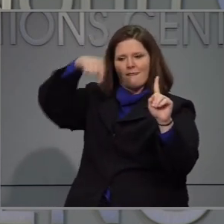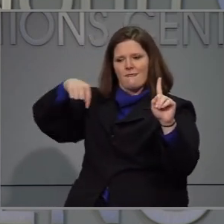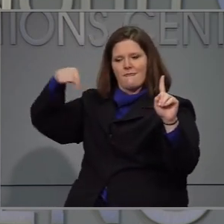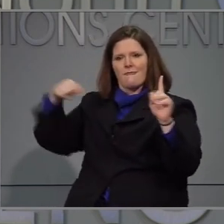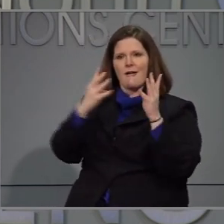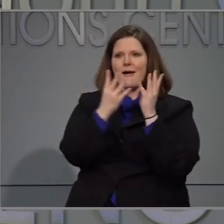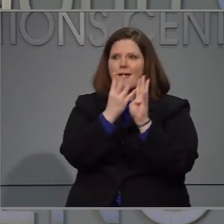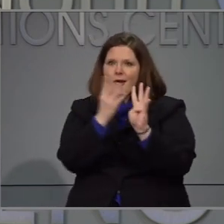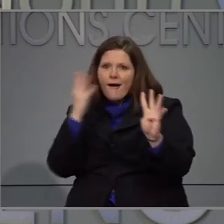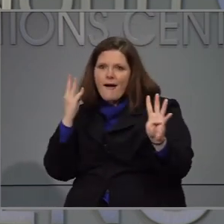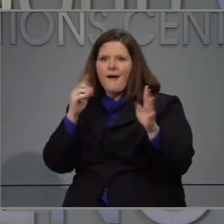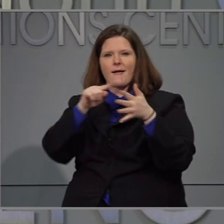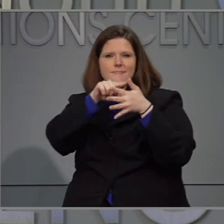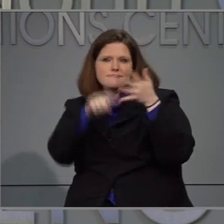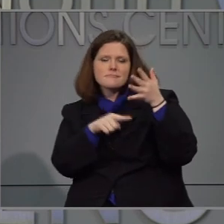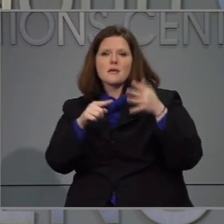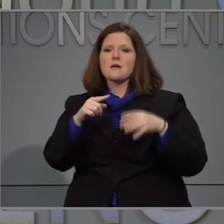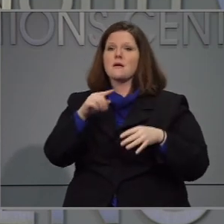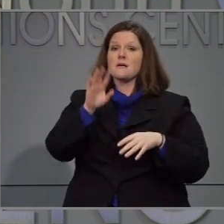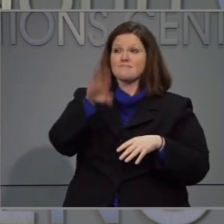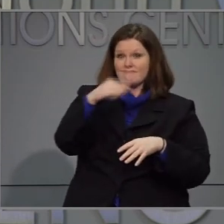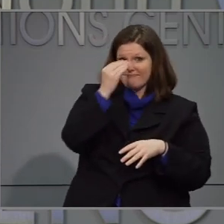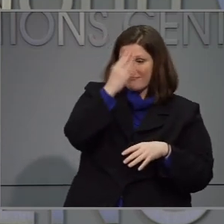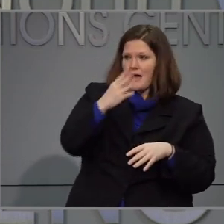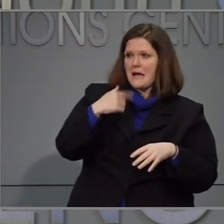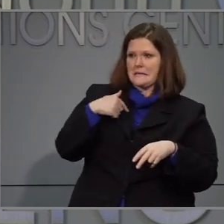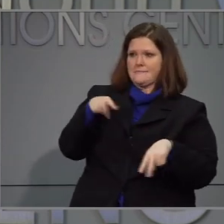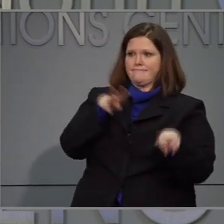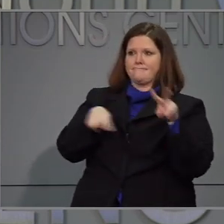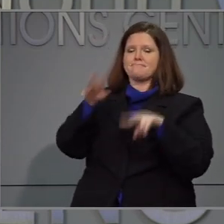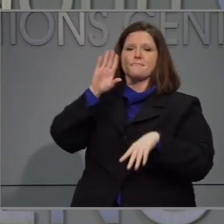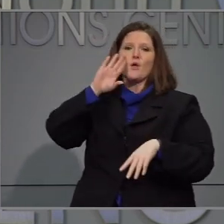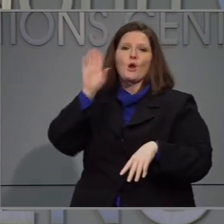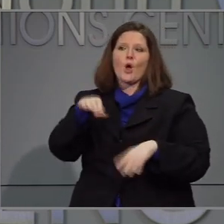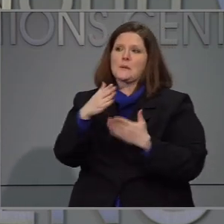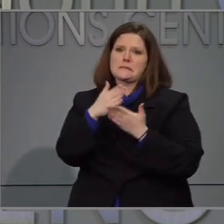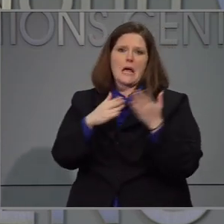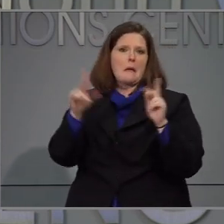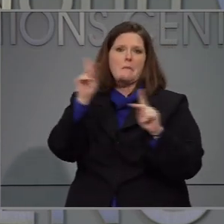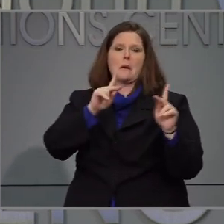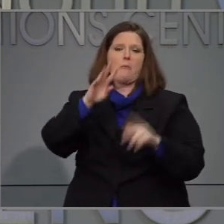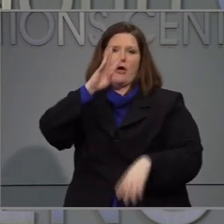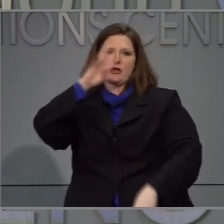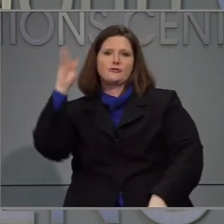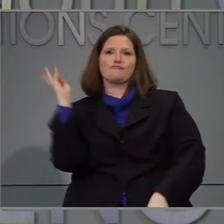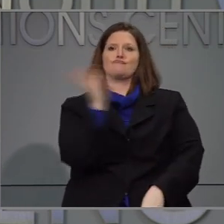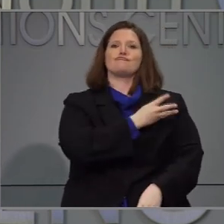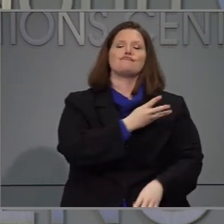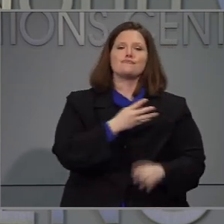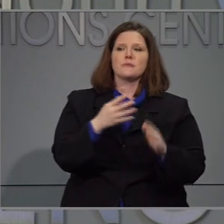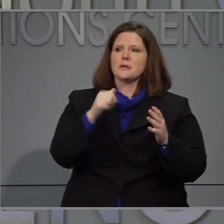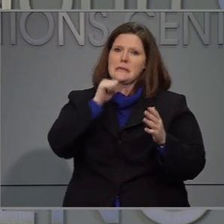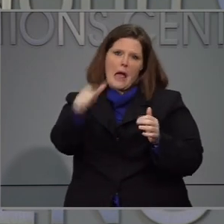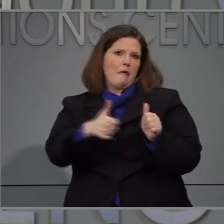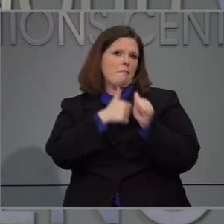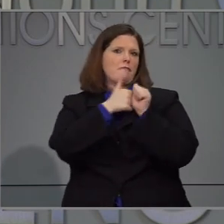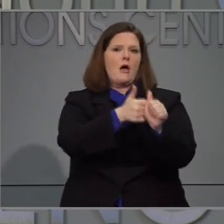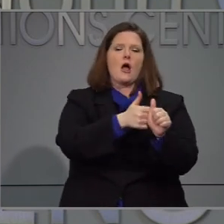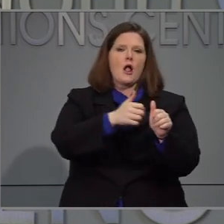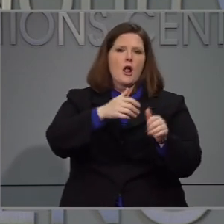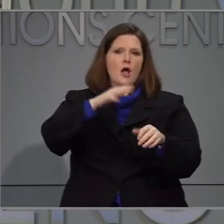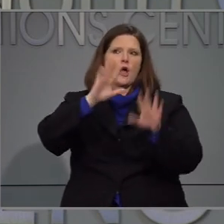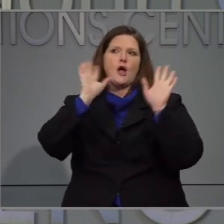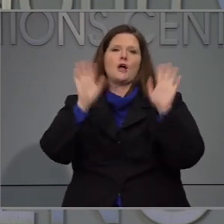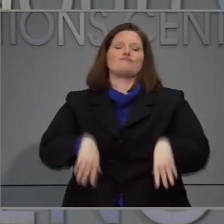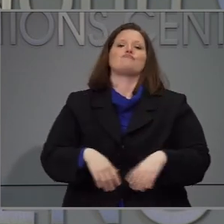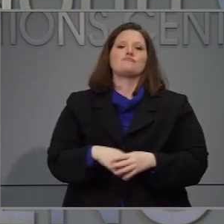people are blatantly ignoring rules because it can cost lives. This is